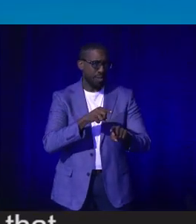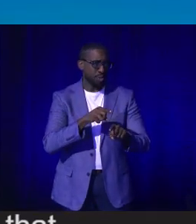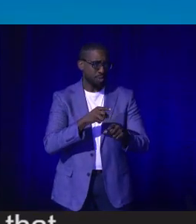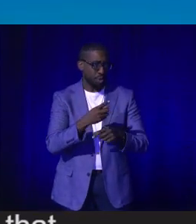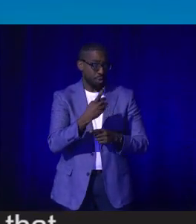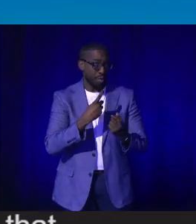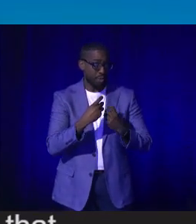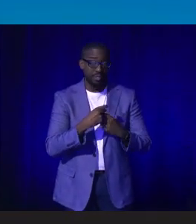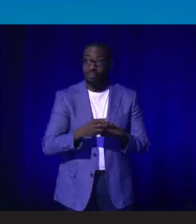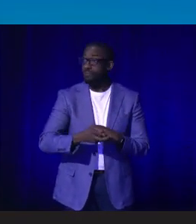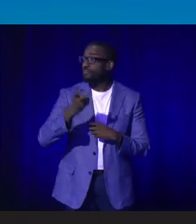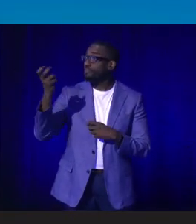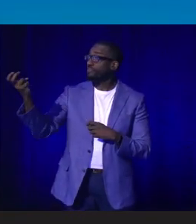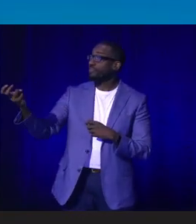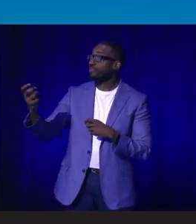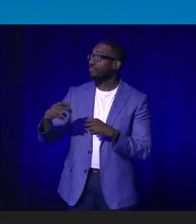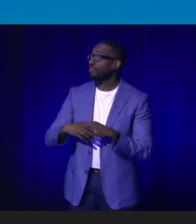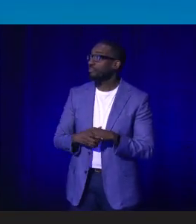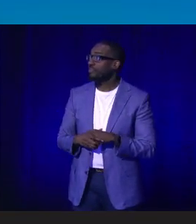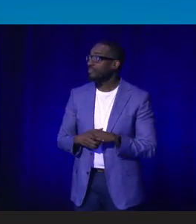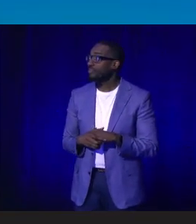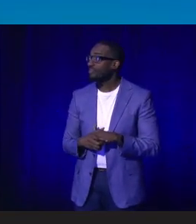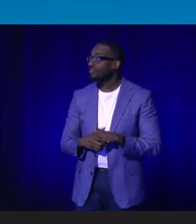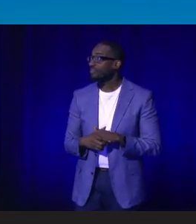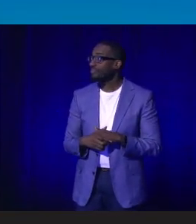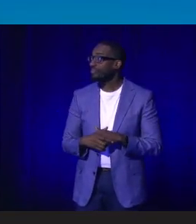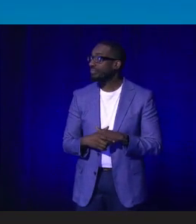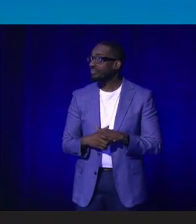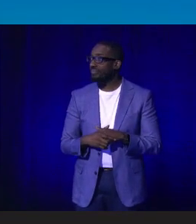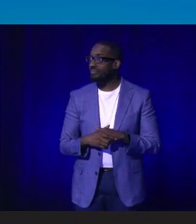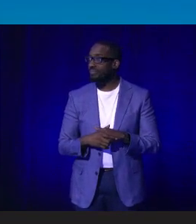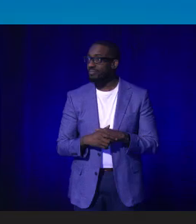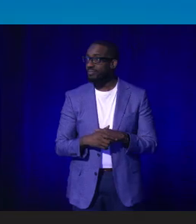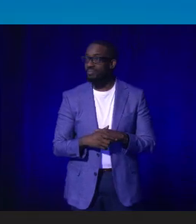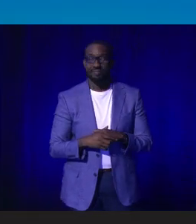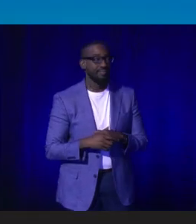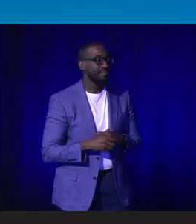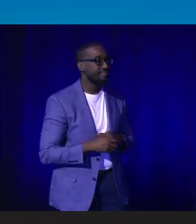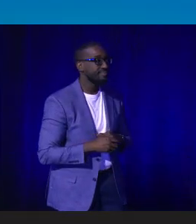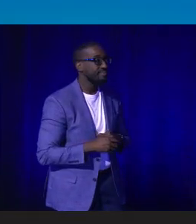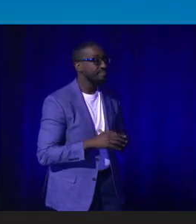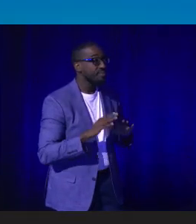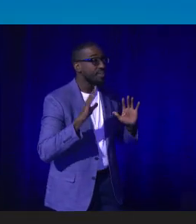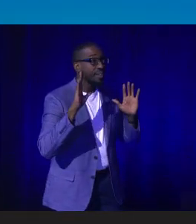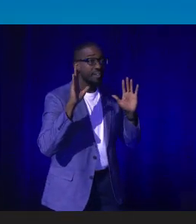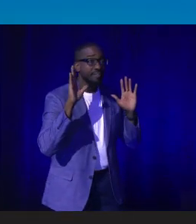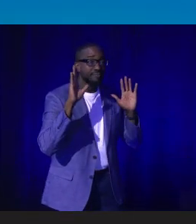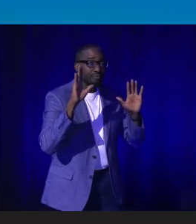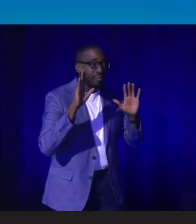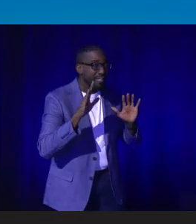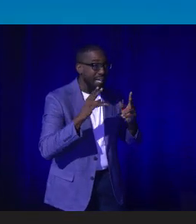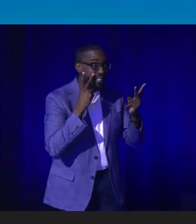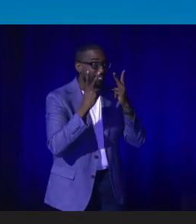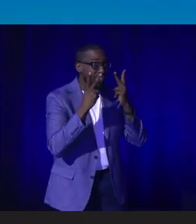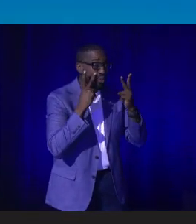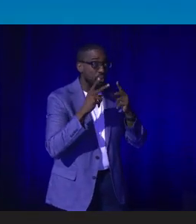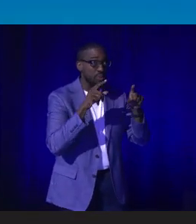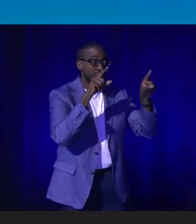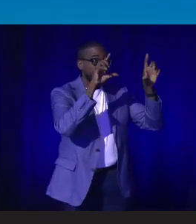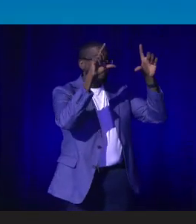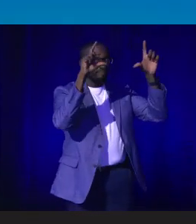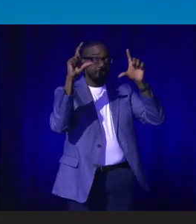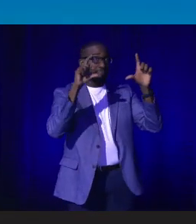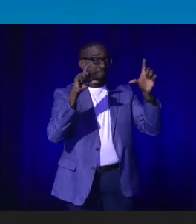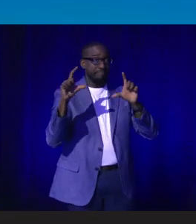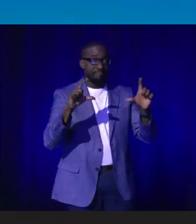a question from the house left. Thank you. Fantastic visuals on the talk, but my question was